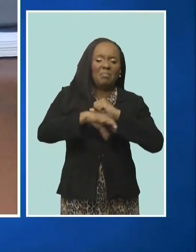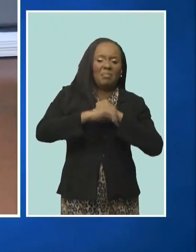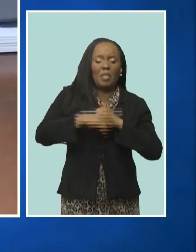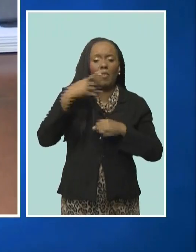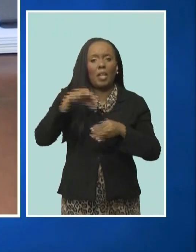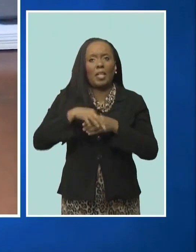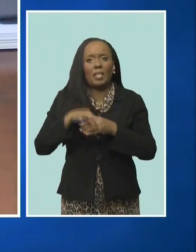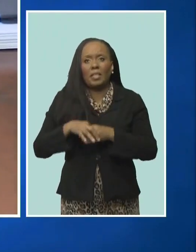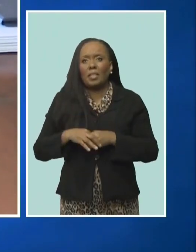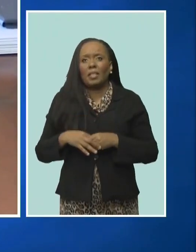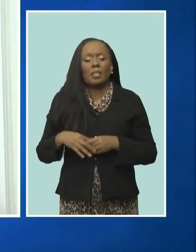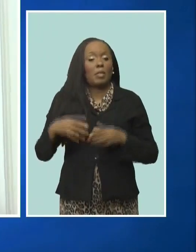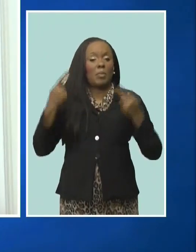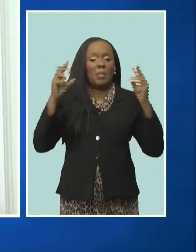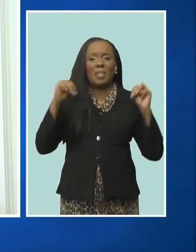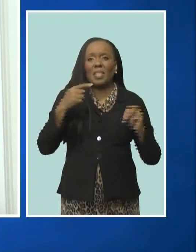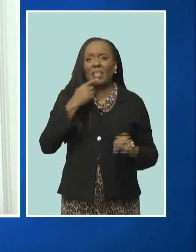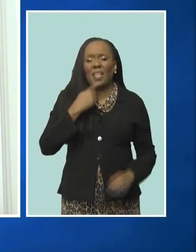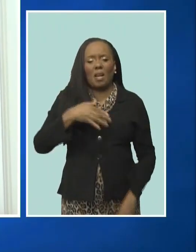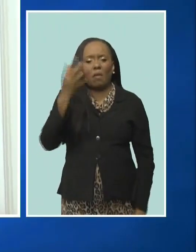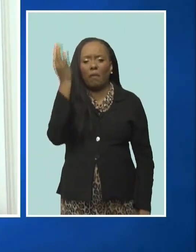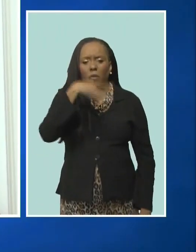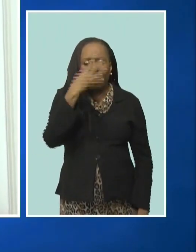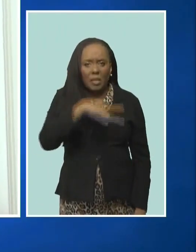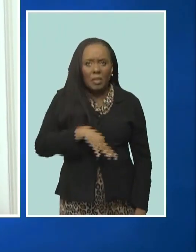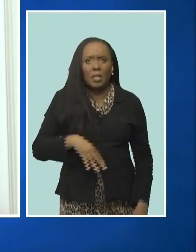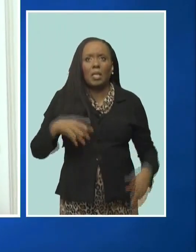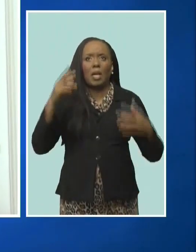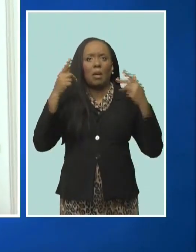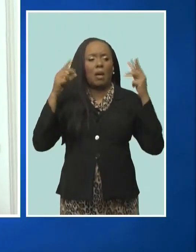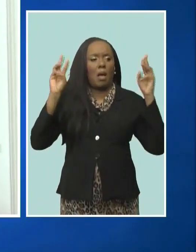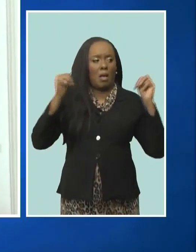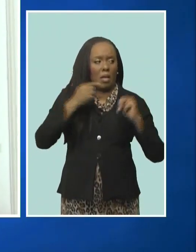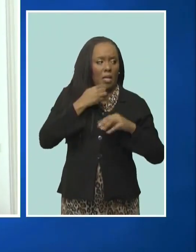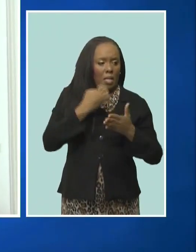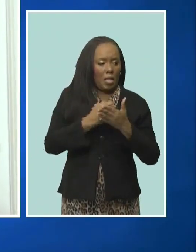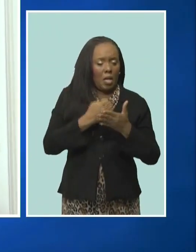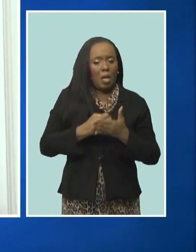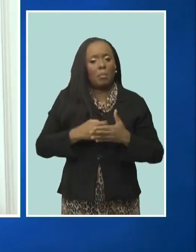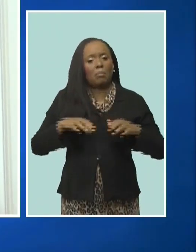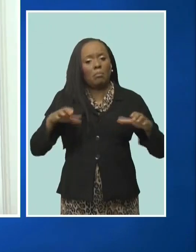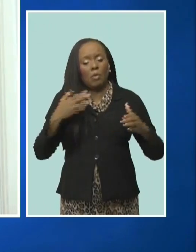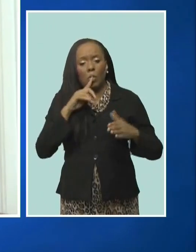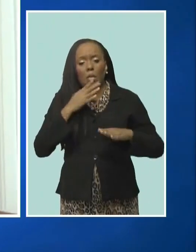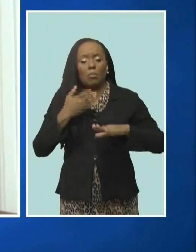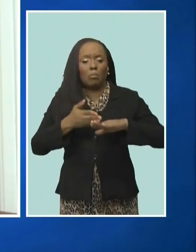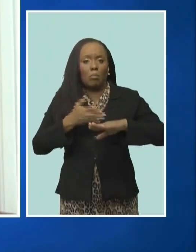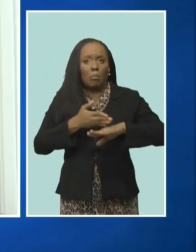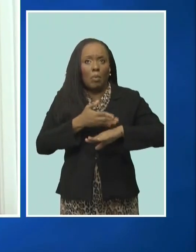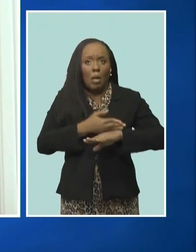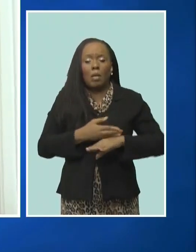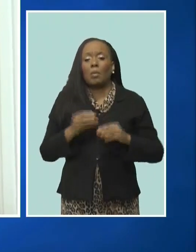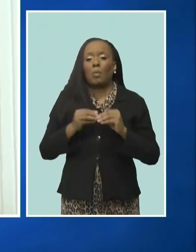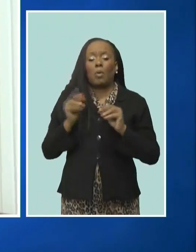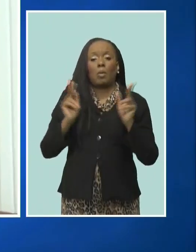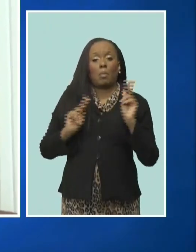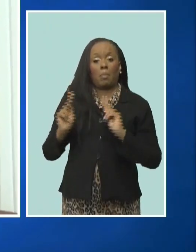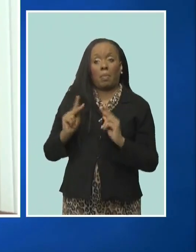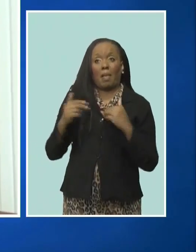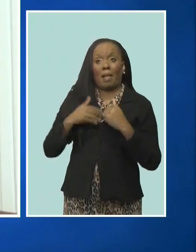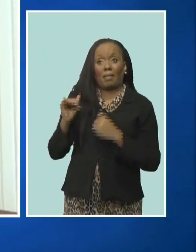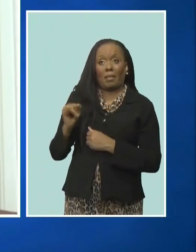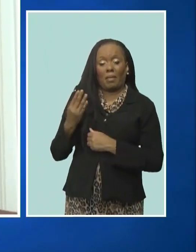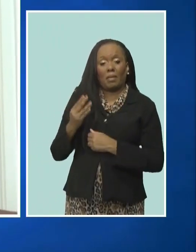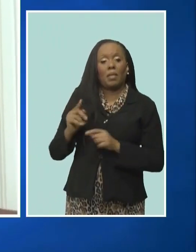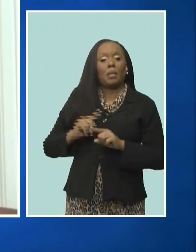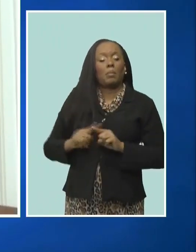Lucie received awards. Prime Minister Mia Moore-Motley says the economy is doing well and unemployment is down, but the focus is on